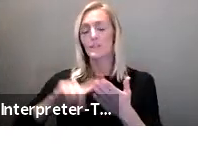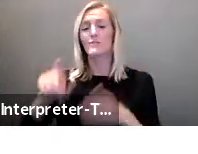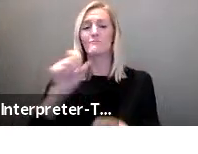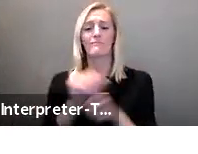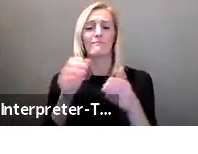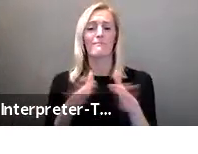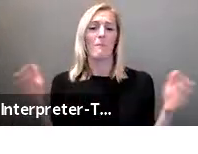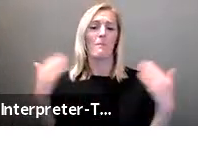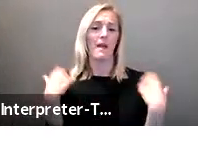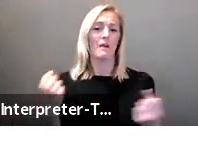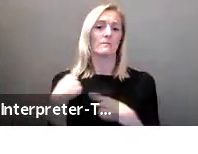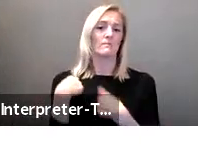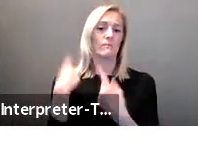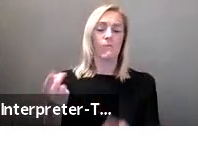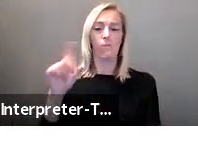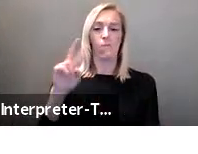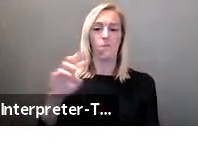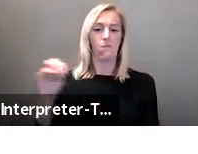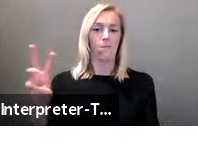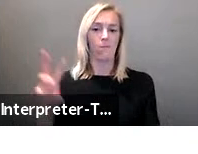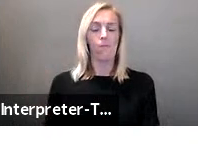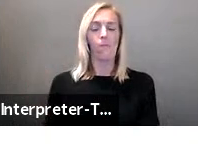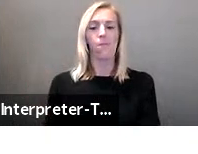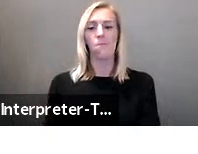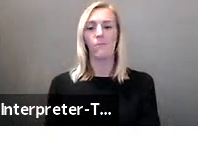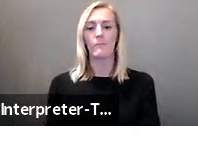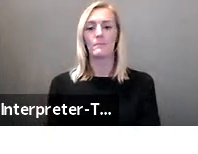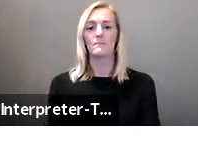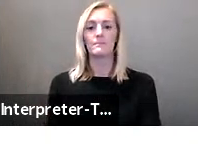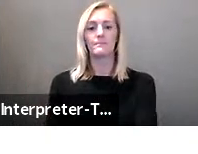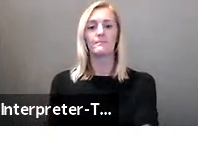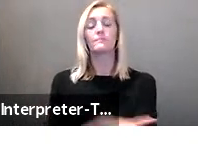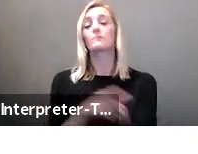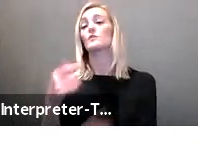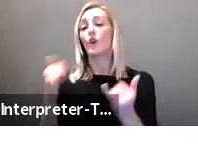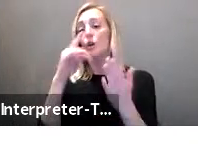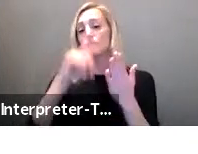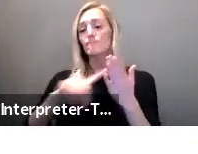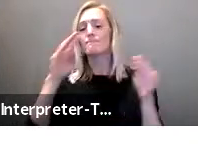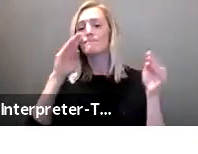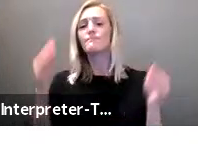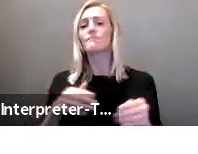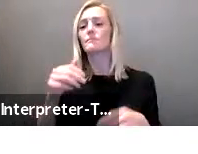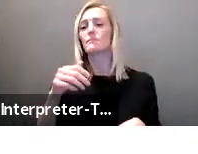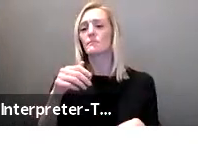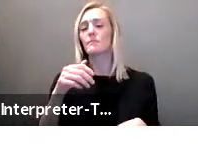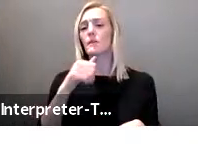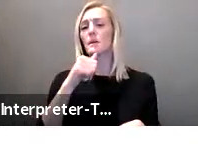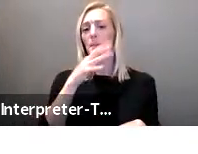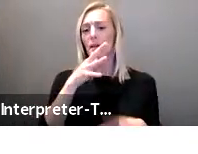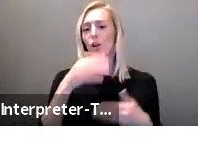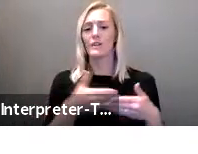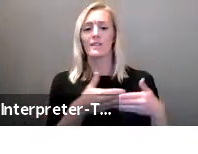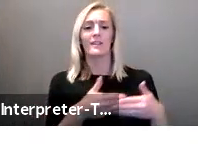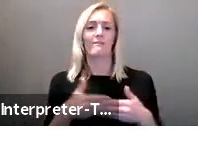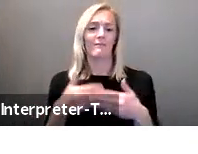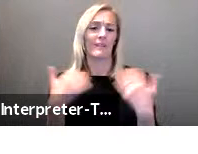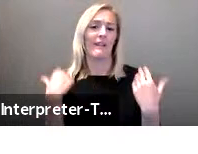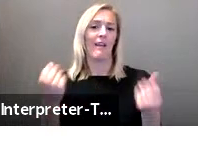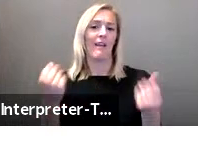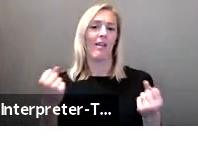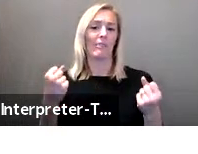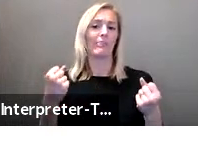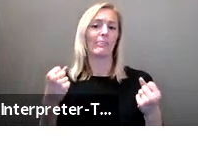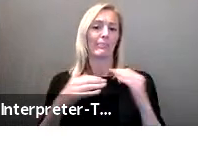since 2006. Her current research focuses on maternal and infant health disparities, health equity, and community